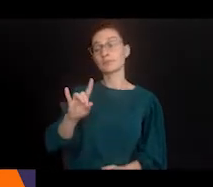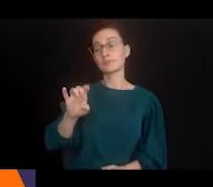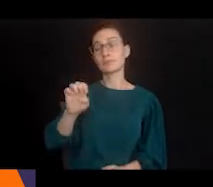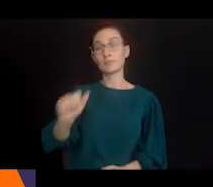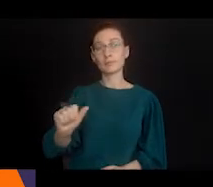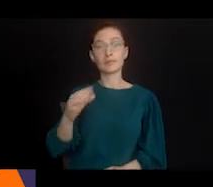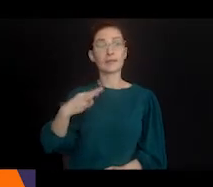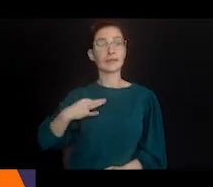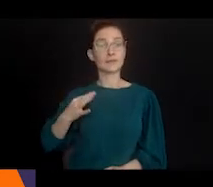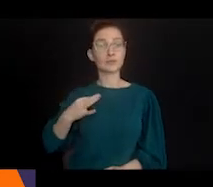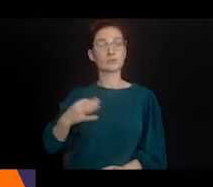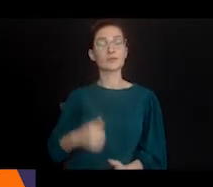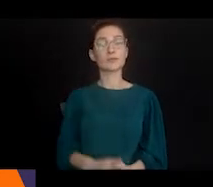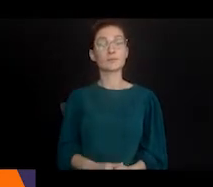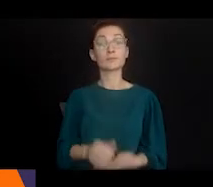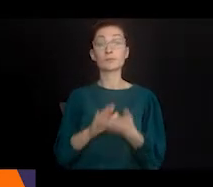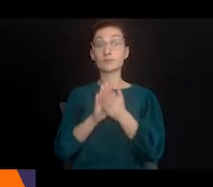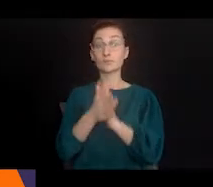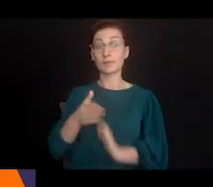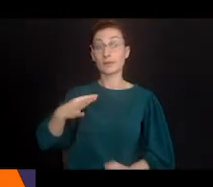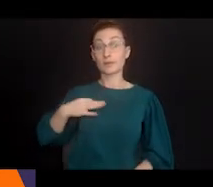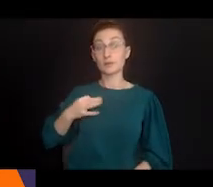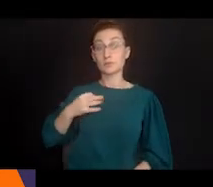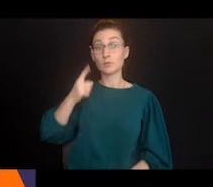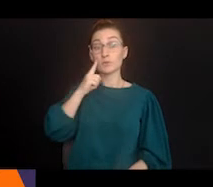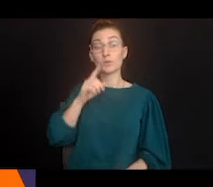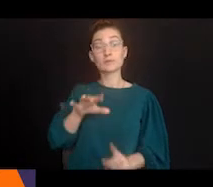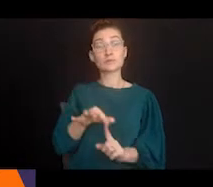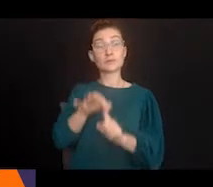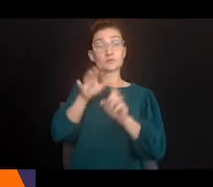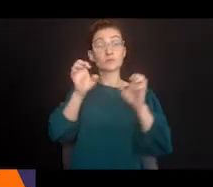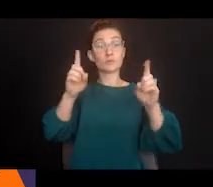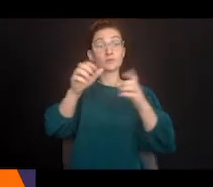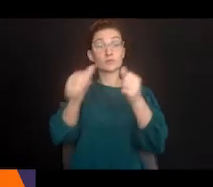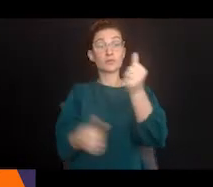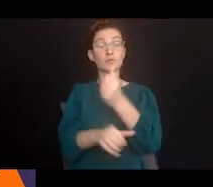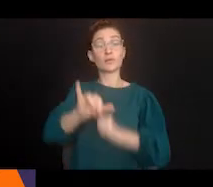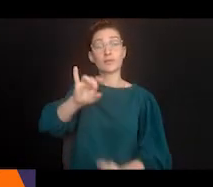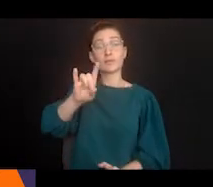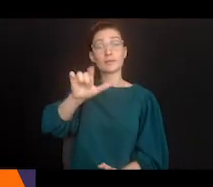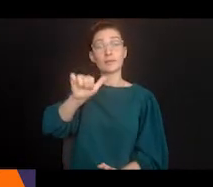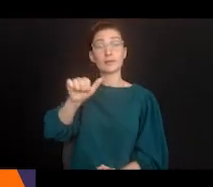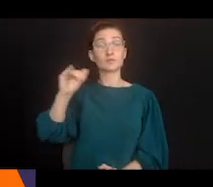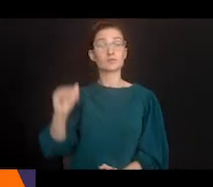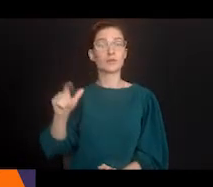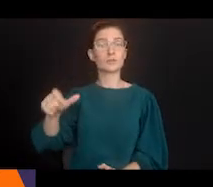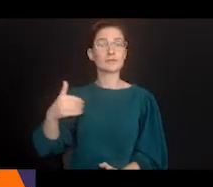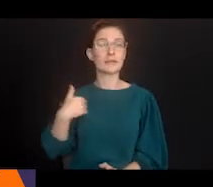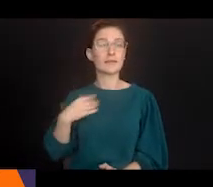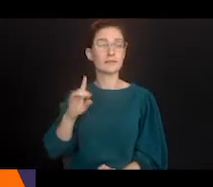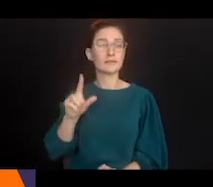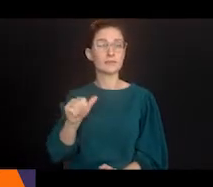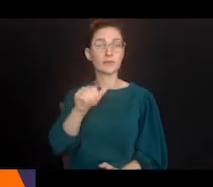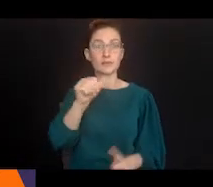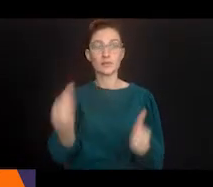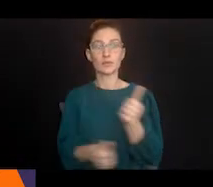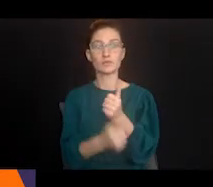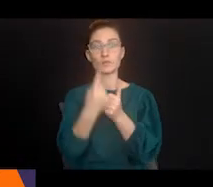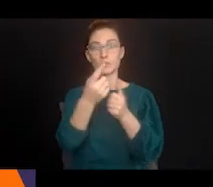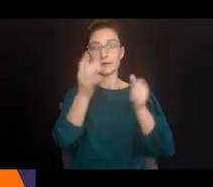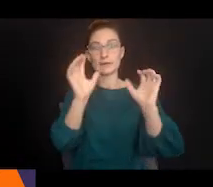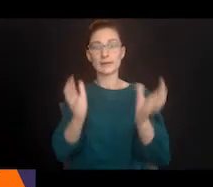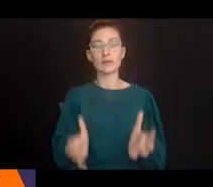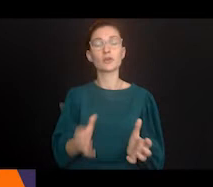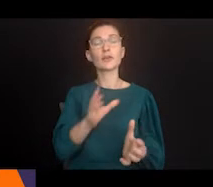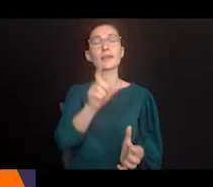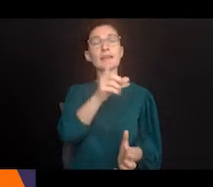IDEA eligibility. To be eligible for special education under the IDEA, a child must have a disability under one of the following